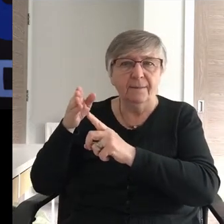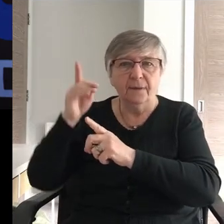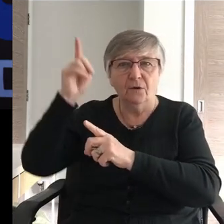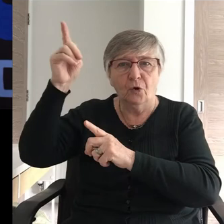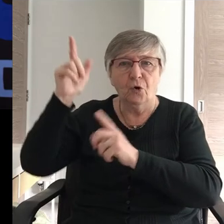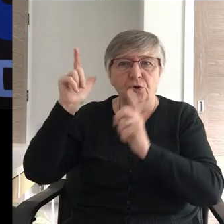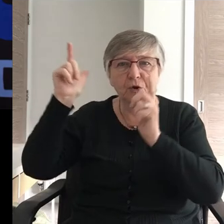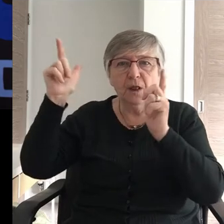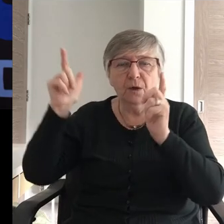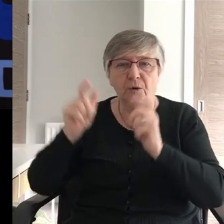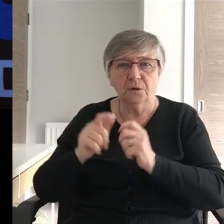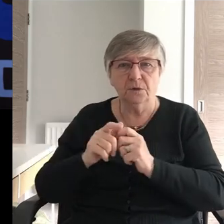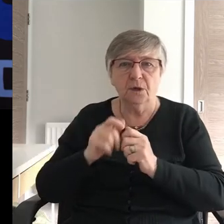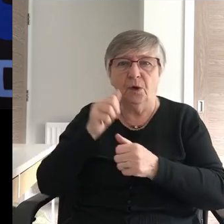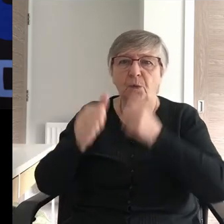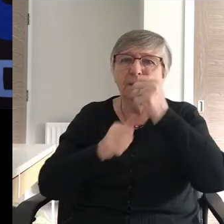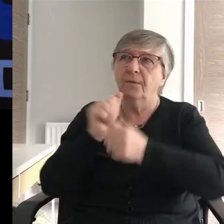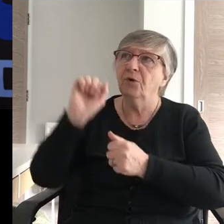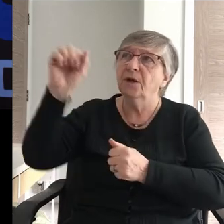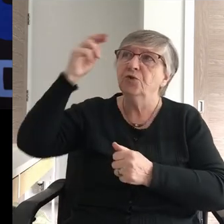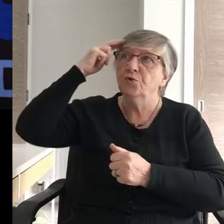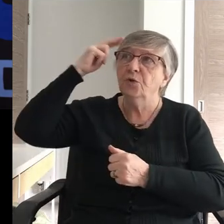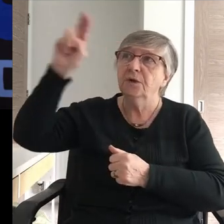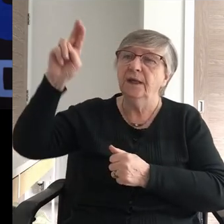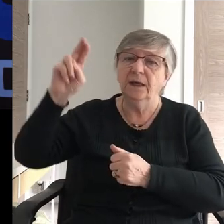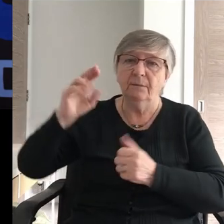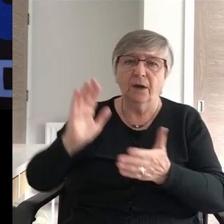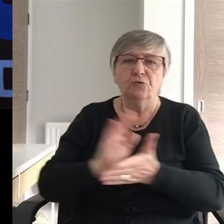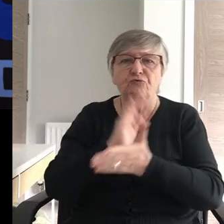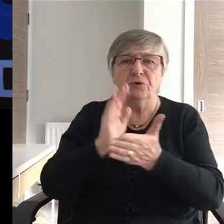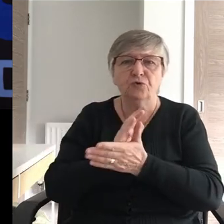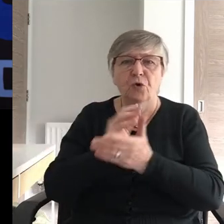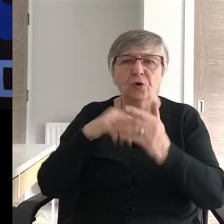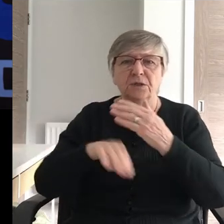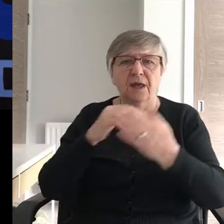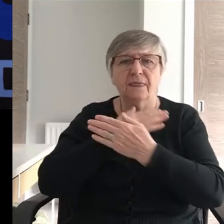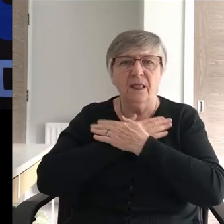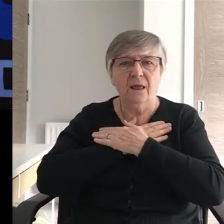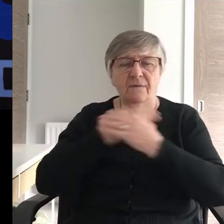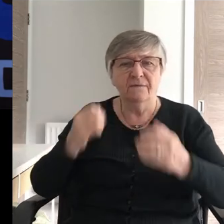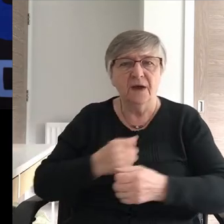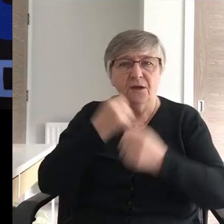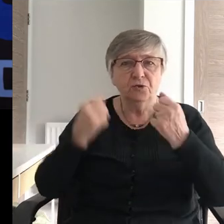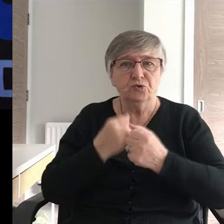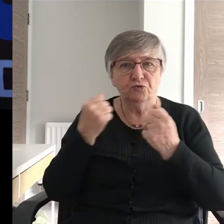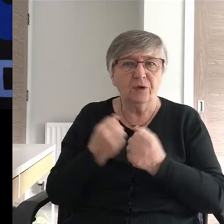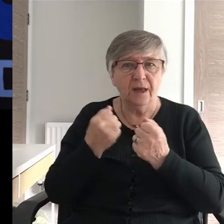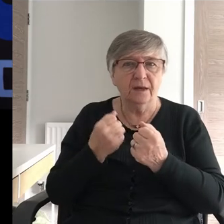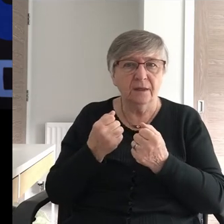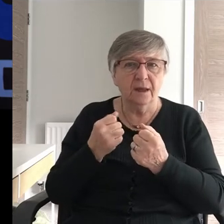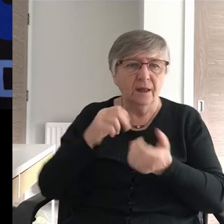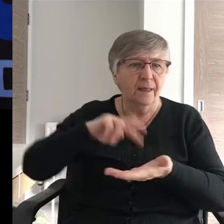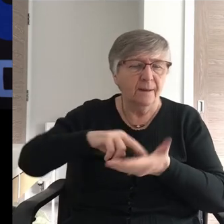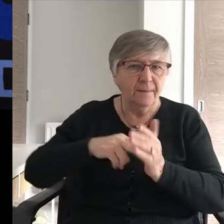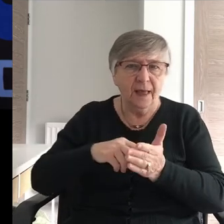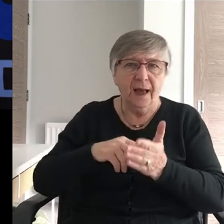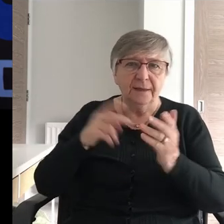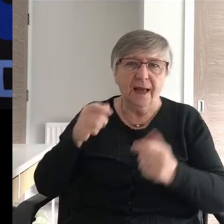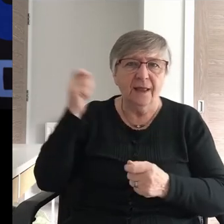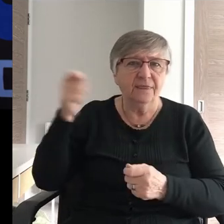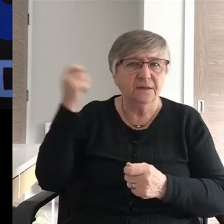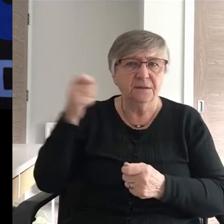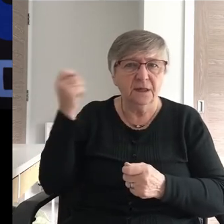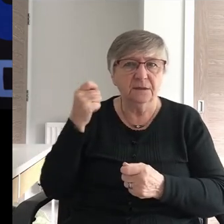We praise your name and rejoice in the love and strength the purpose and the success,